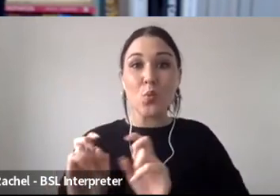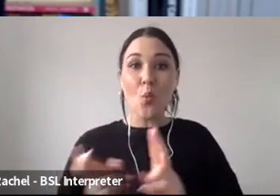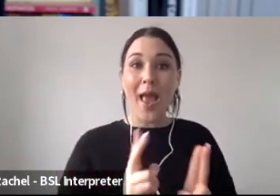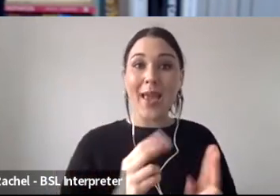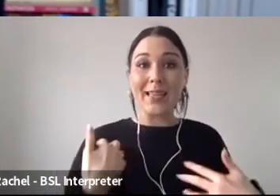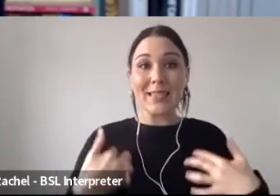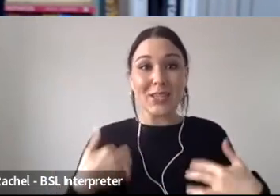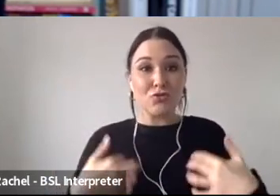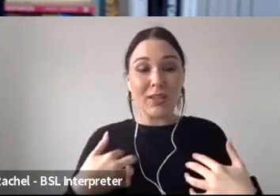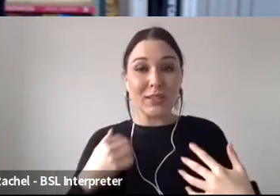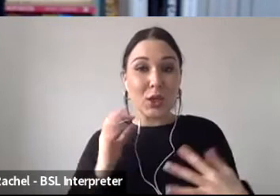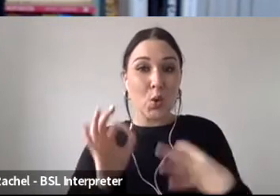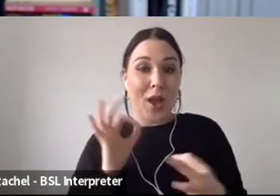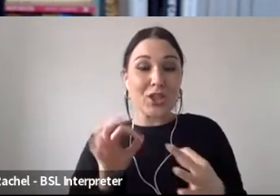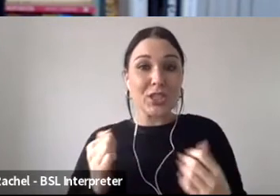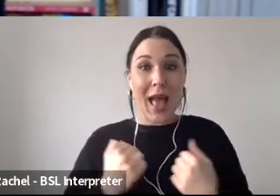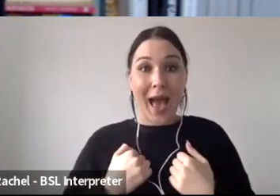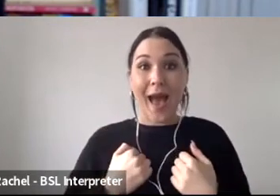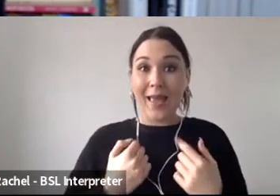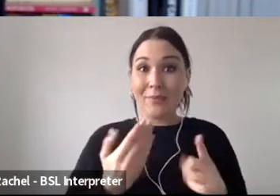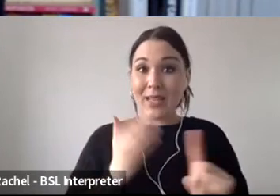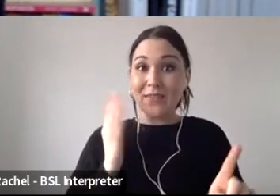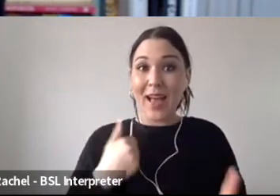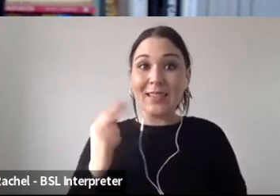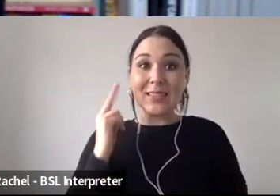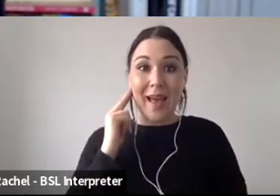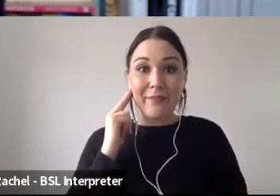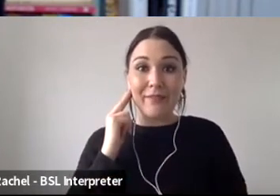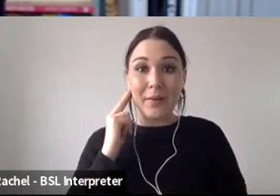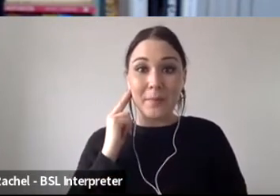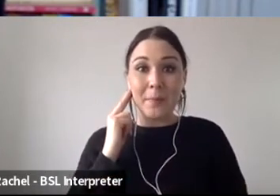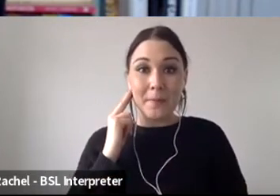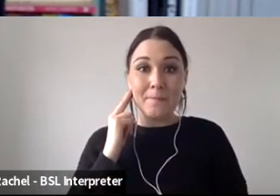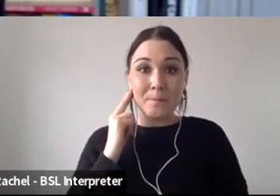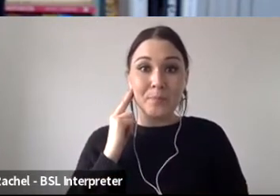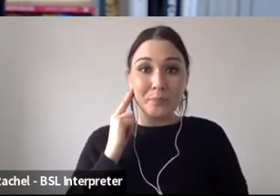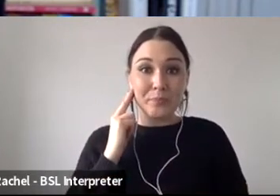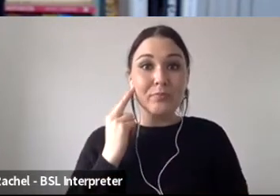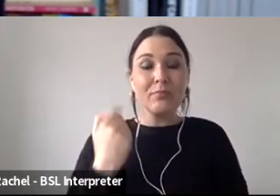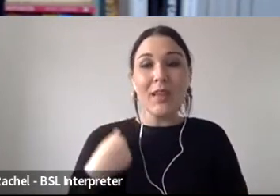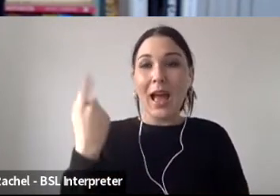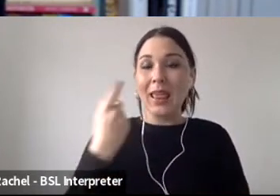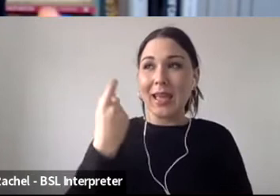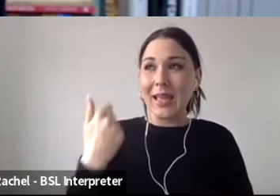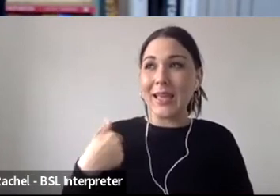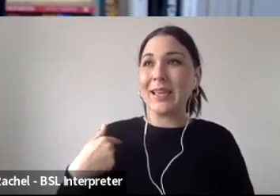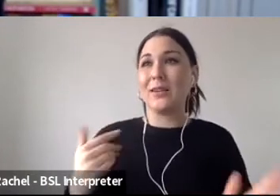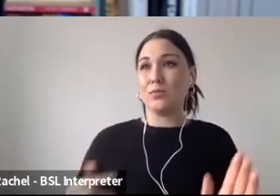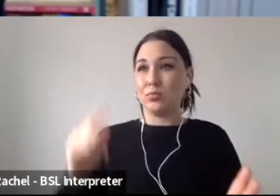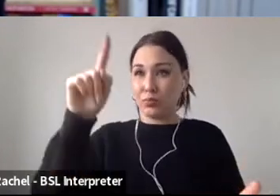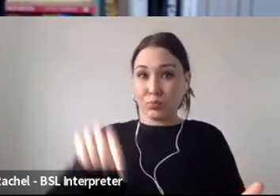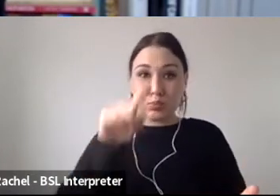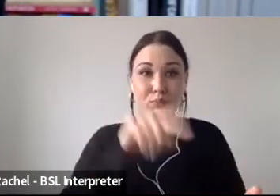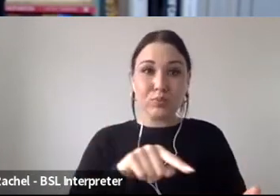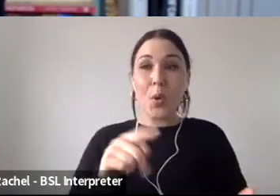question. I identify as deaf. I think probably on an audiogram, I probably have slightly more hearing than